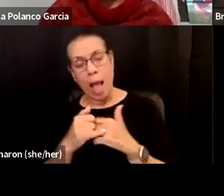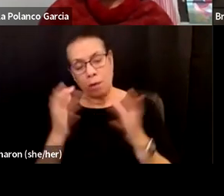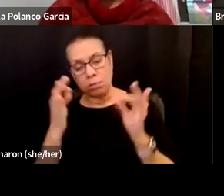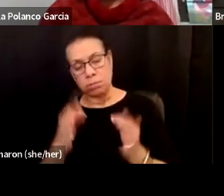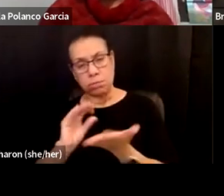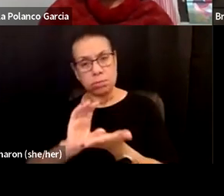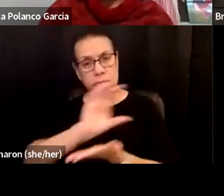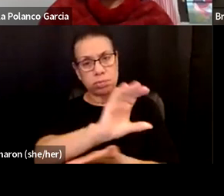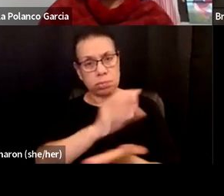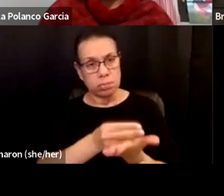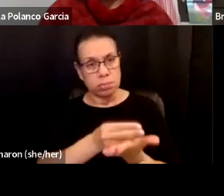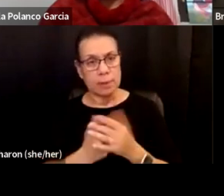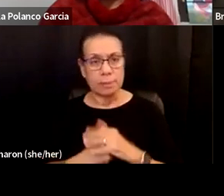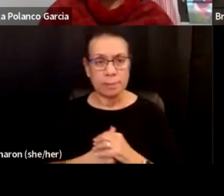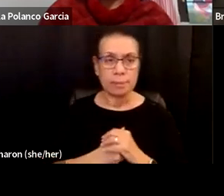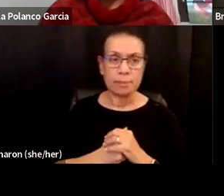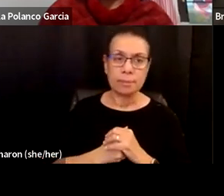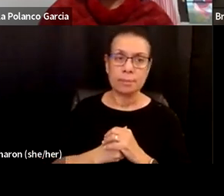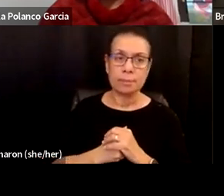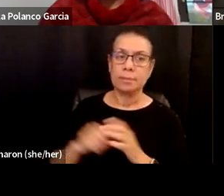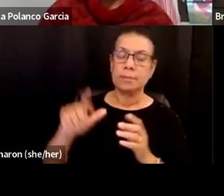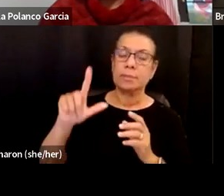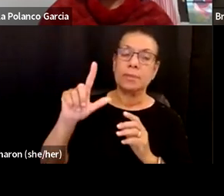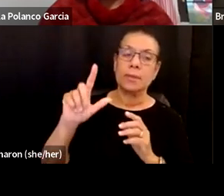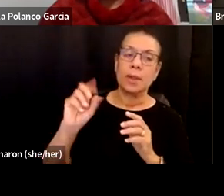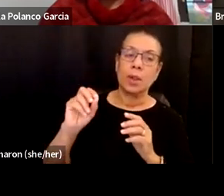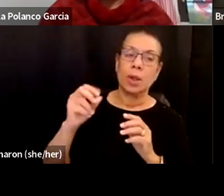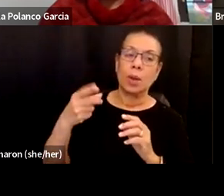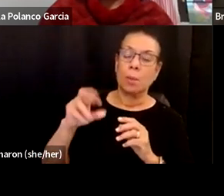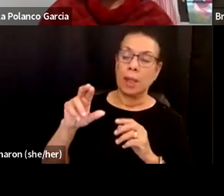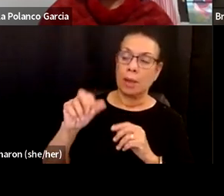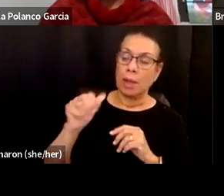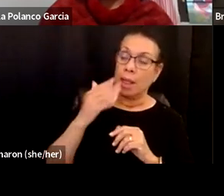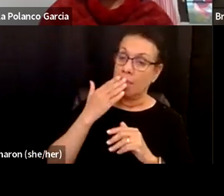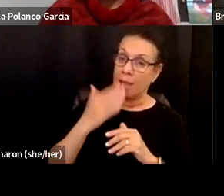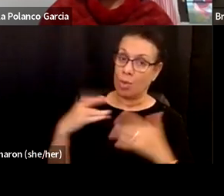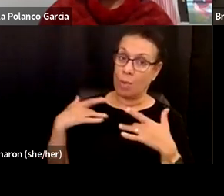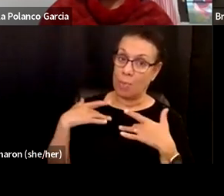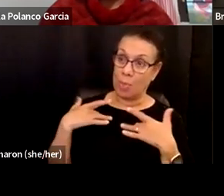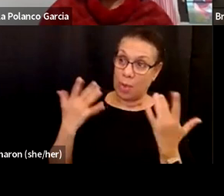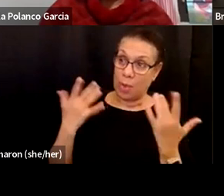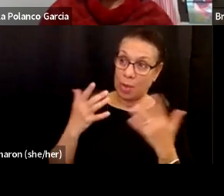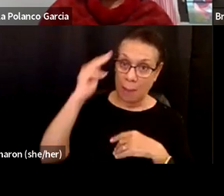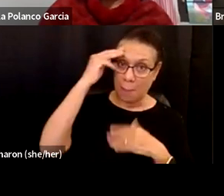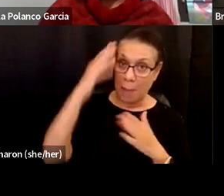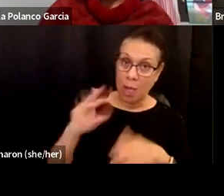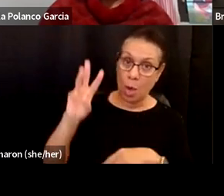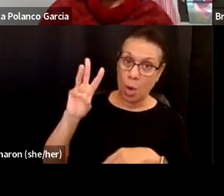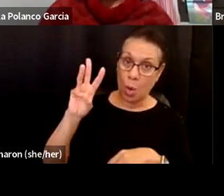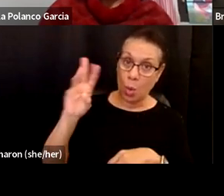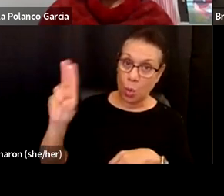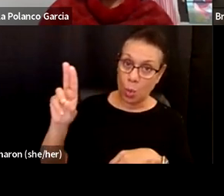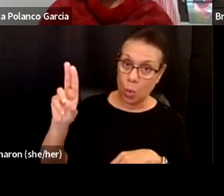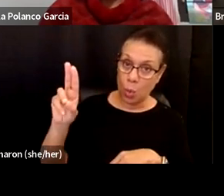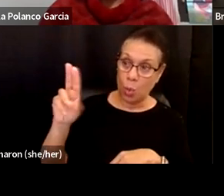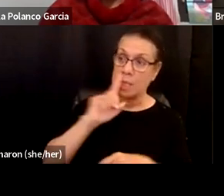i appreciate that and that is um incredibly exciting to hear that um mayor wu is interested and and committed to